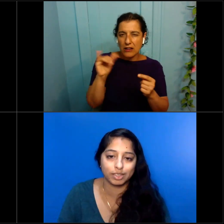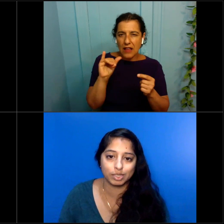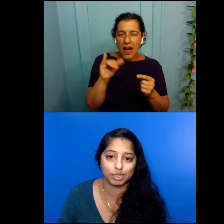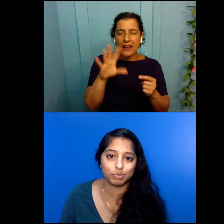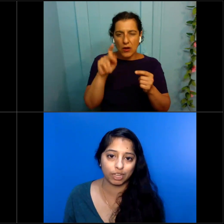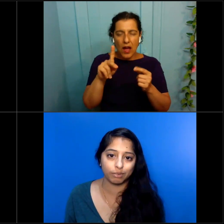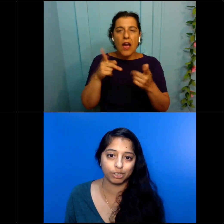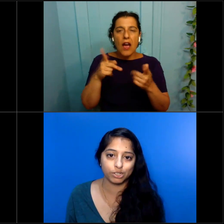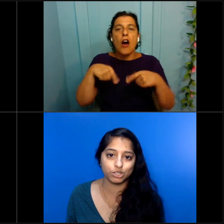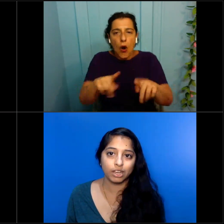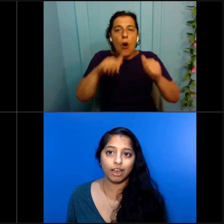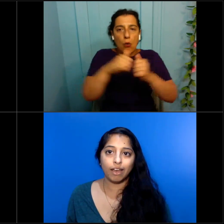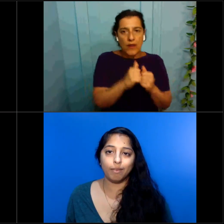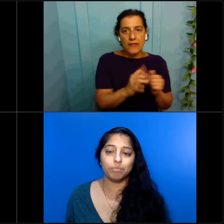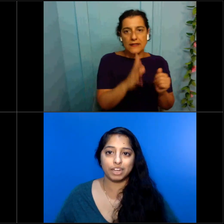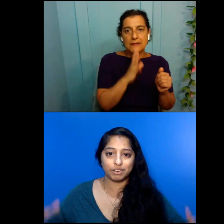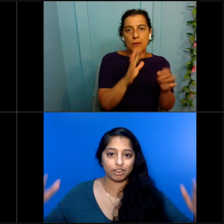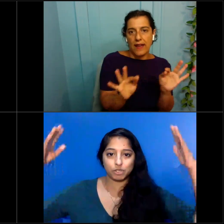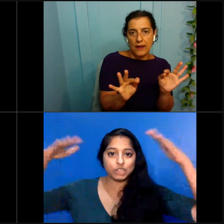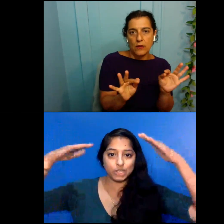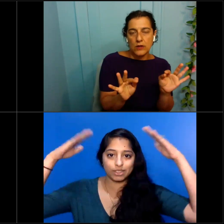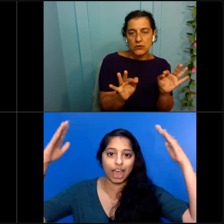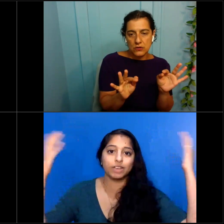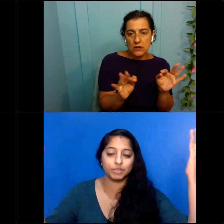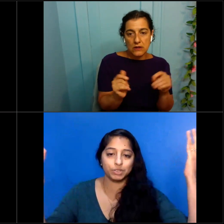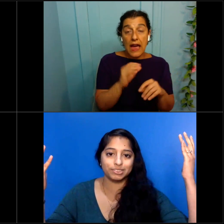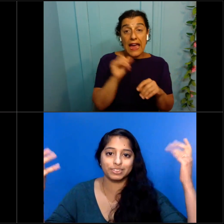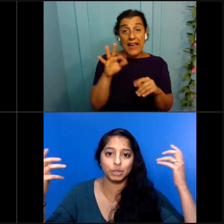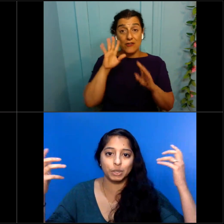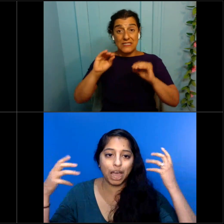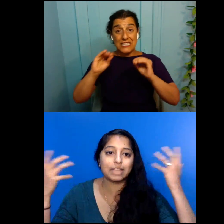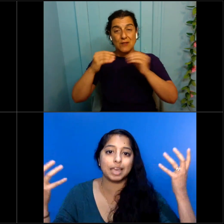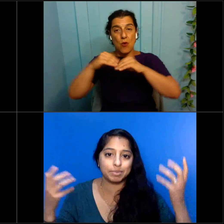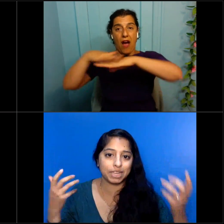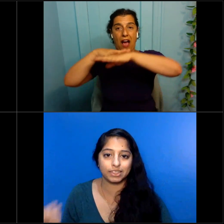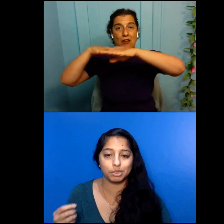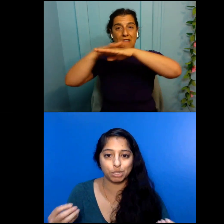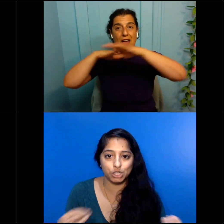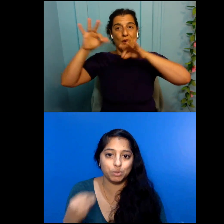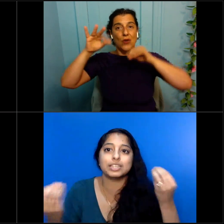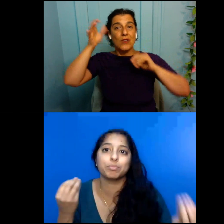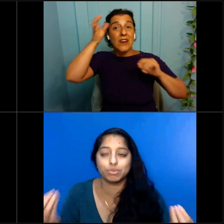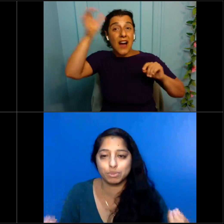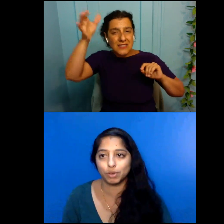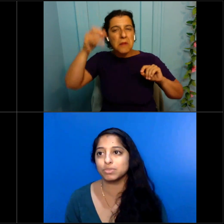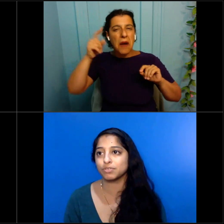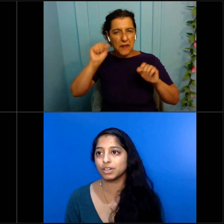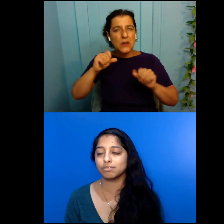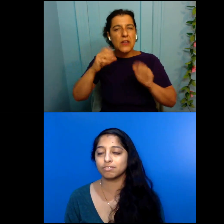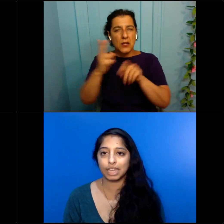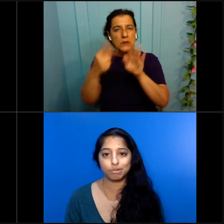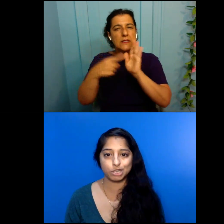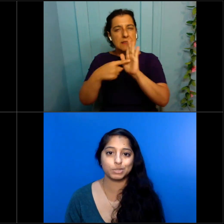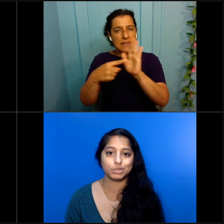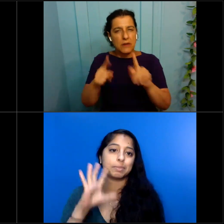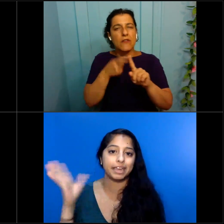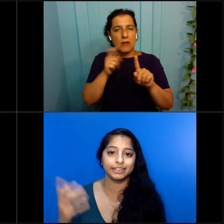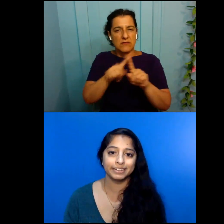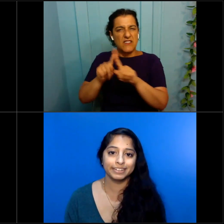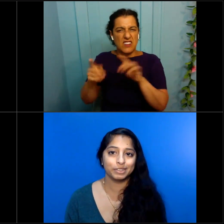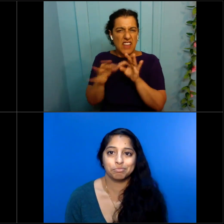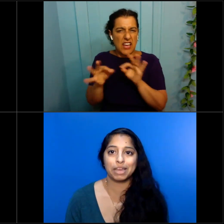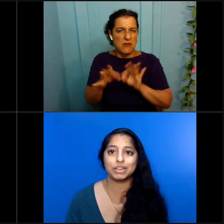with spoken language. And if you're teaching the higher level, you know, concept, I think you can use examples from different languages. So